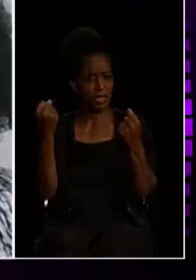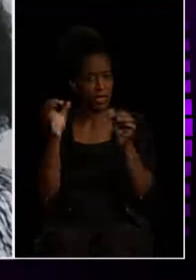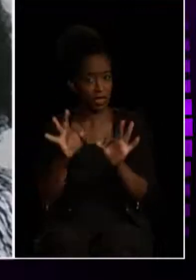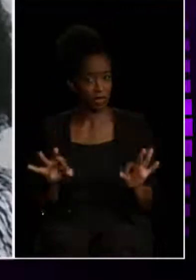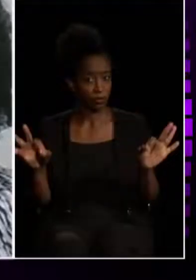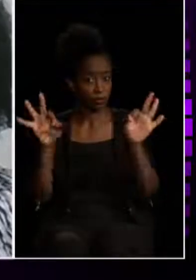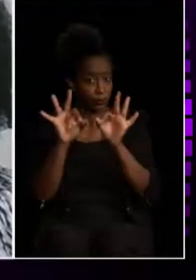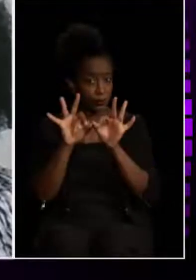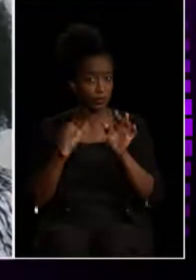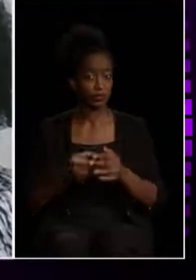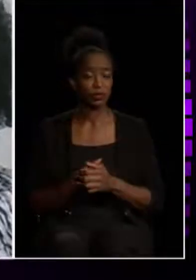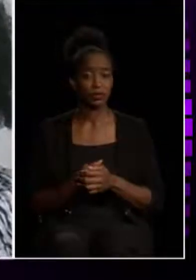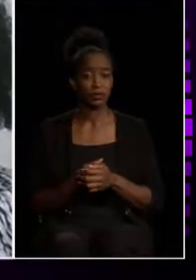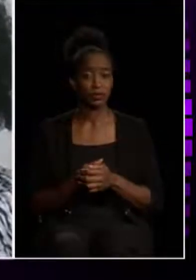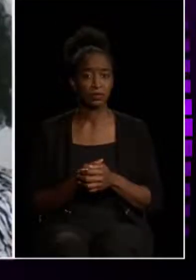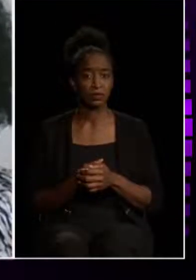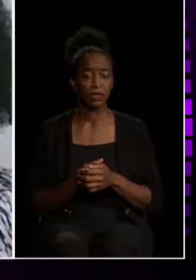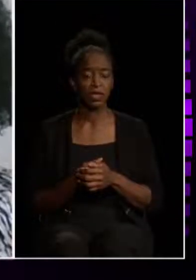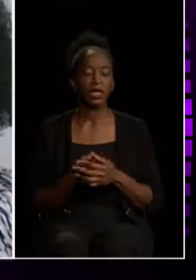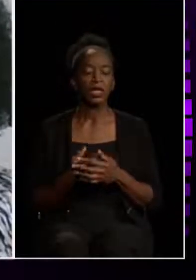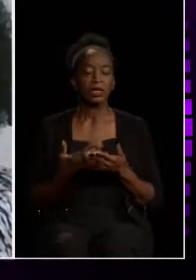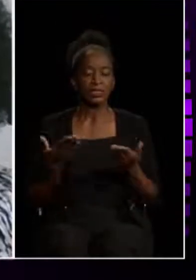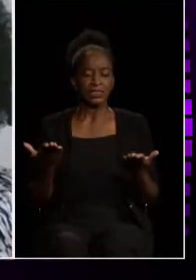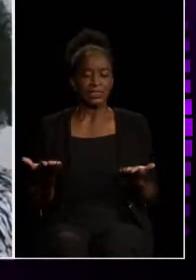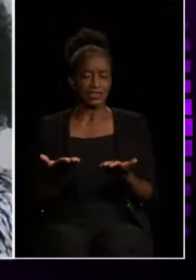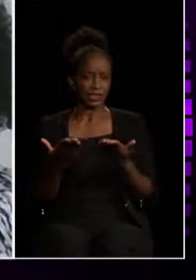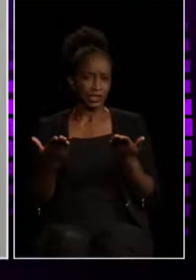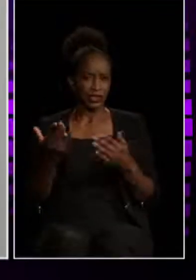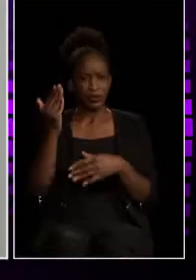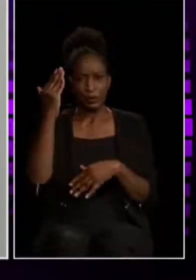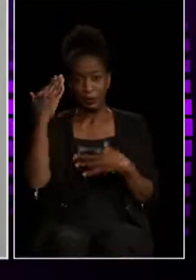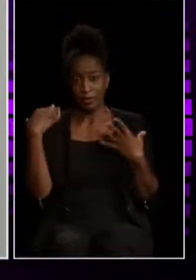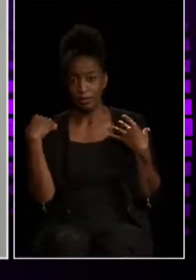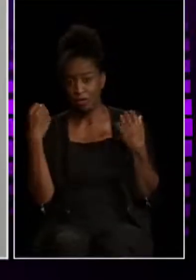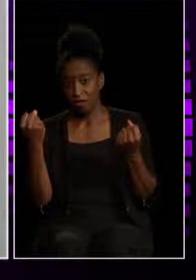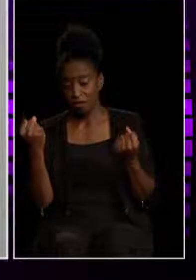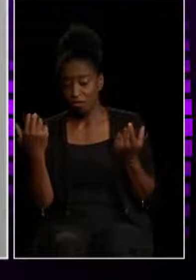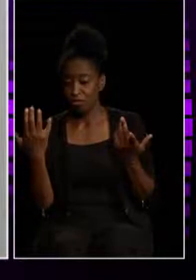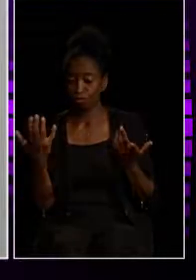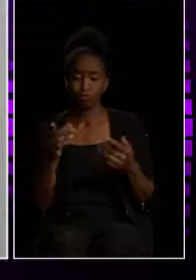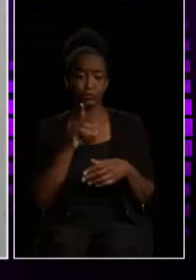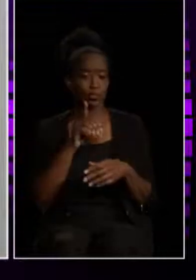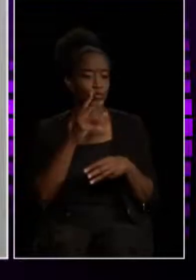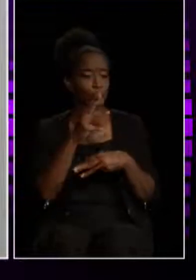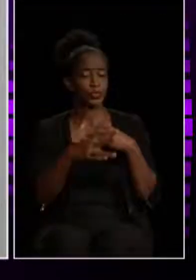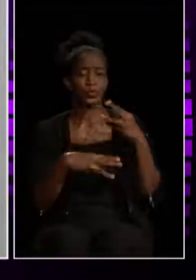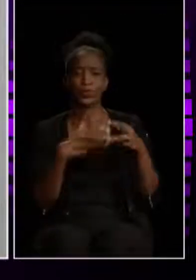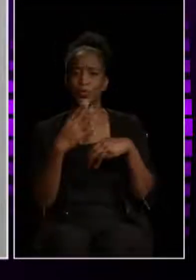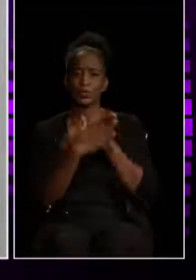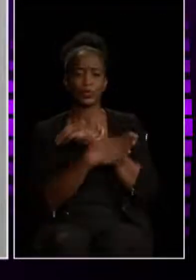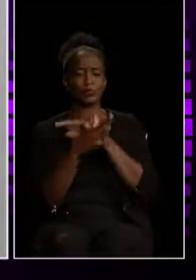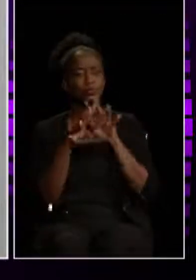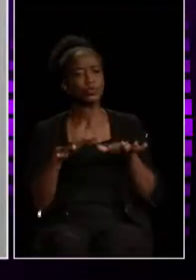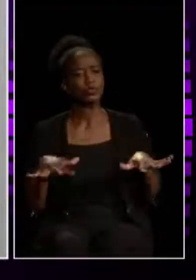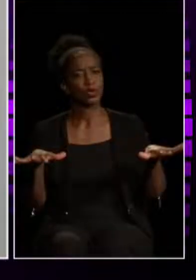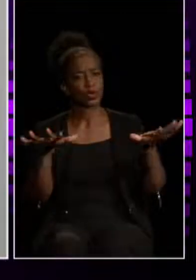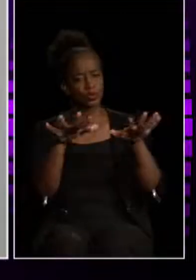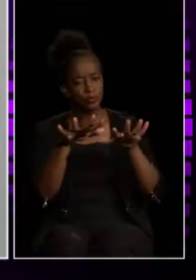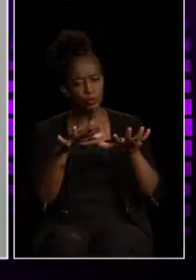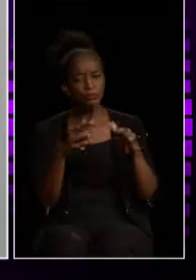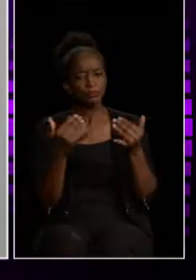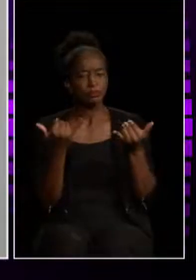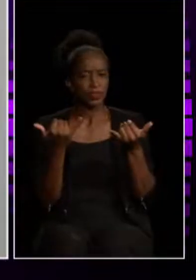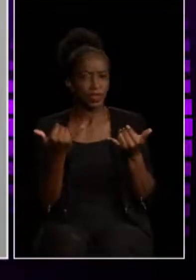Mental health generally in this country and as well as internationally has come to the forefront.